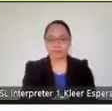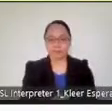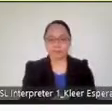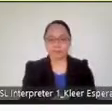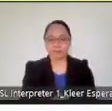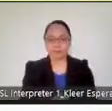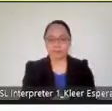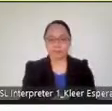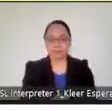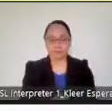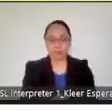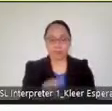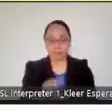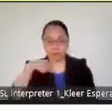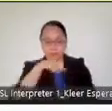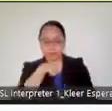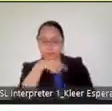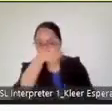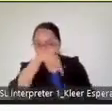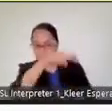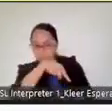sakbay ti naka